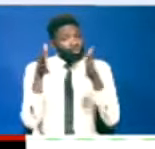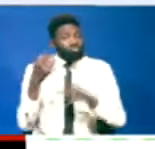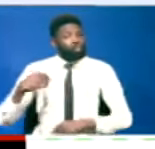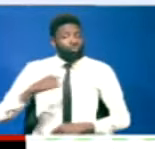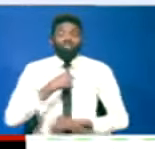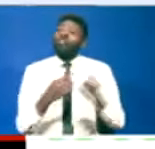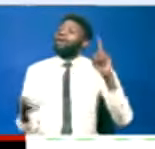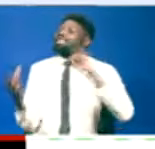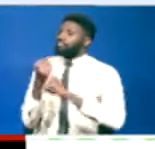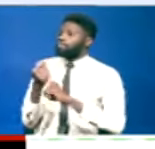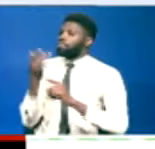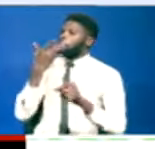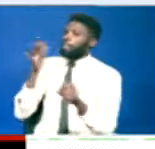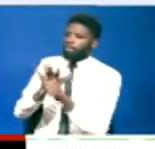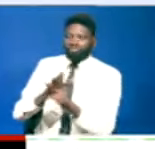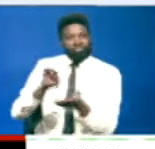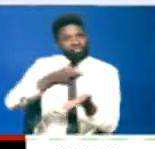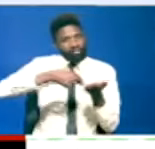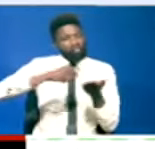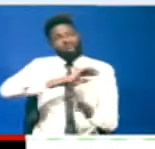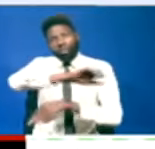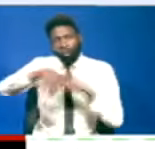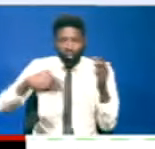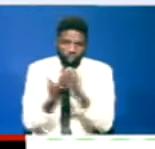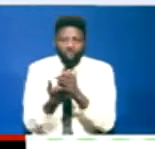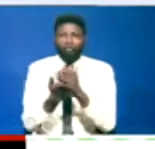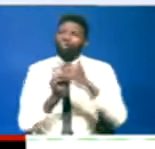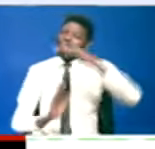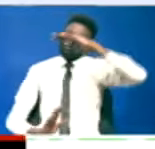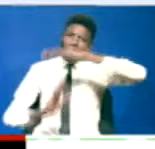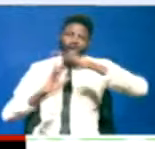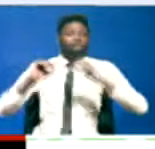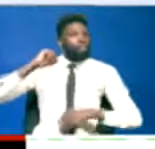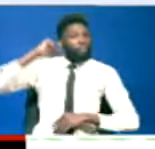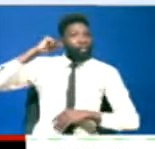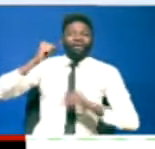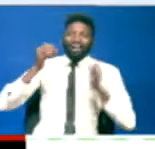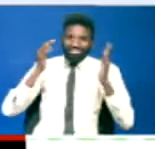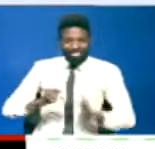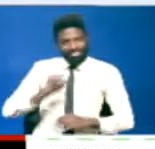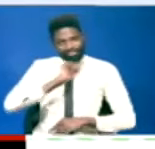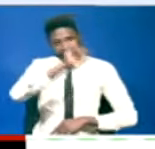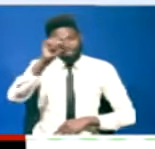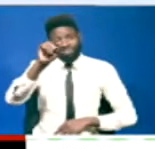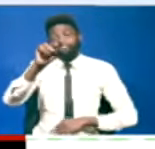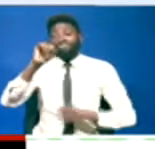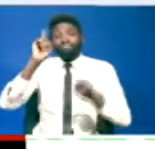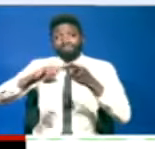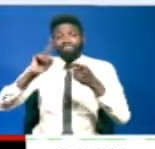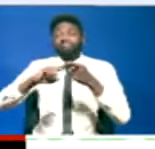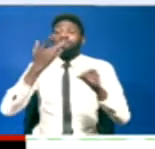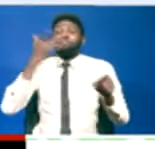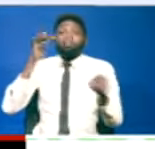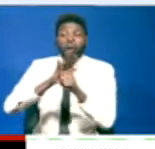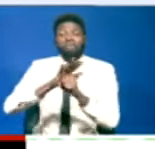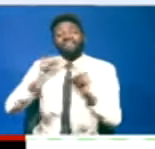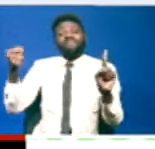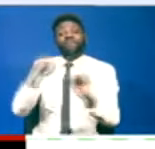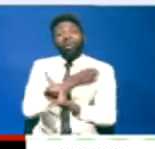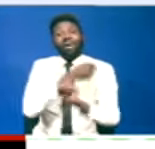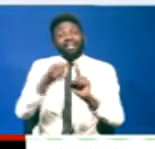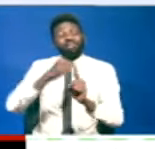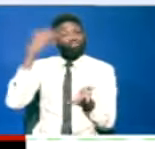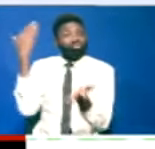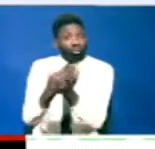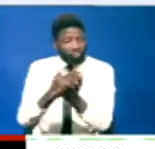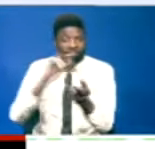from all key political actors to not only stop violence, but to also